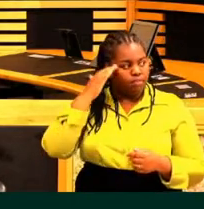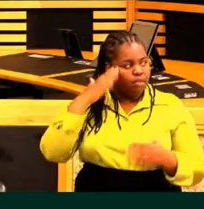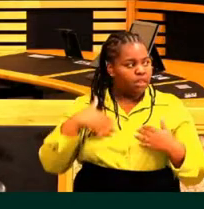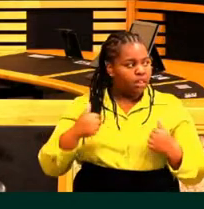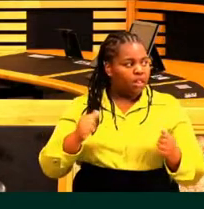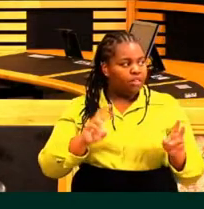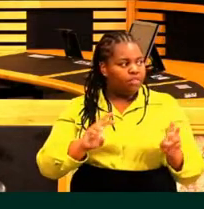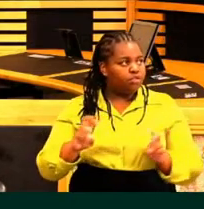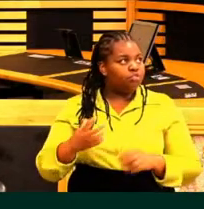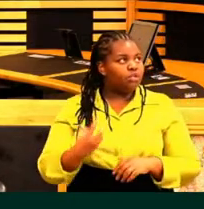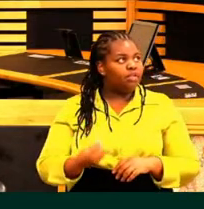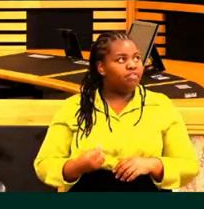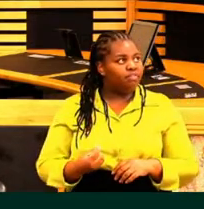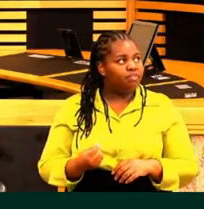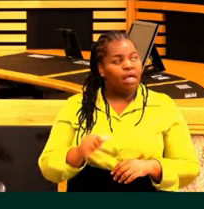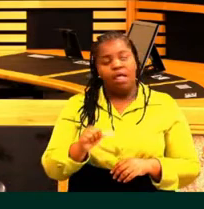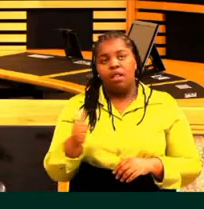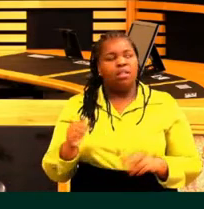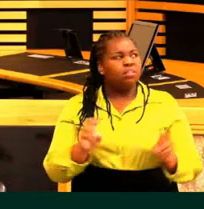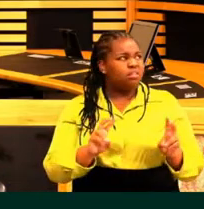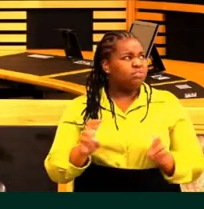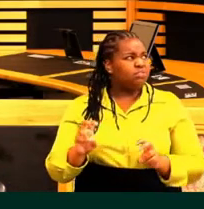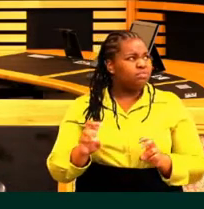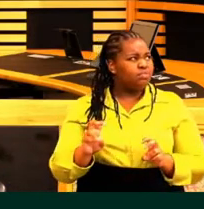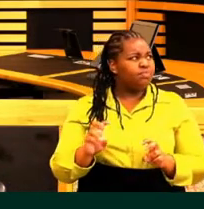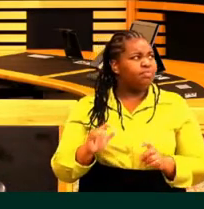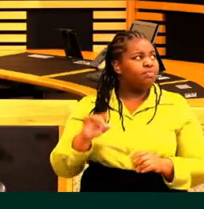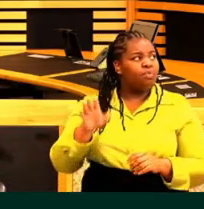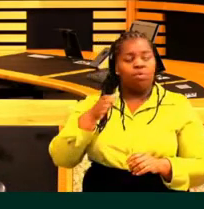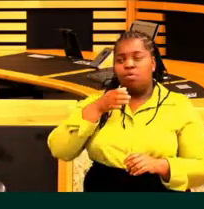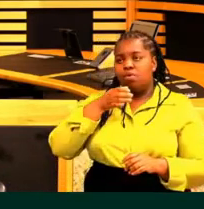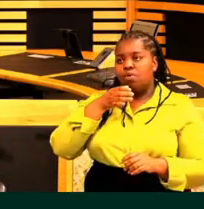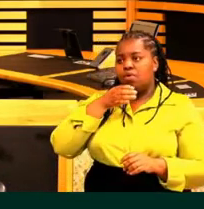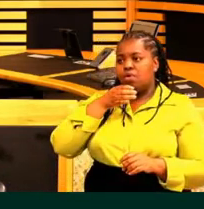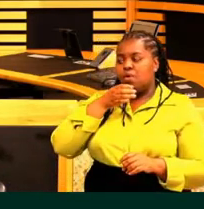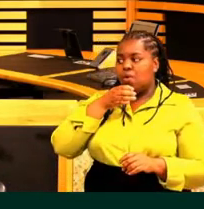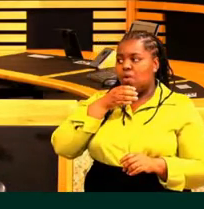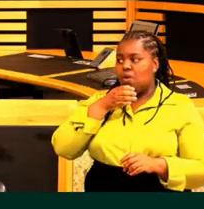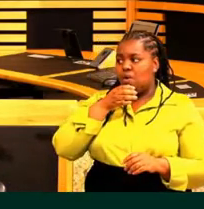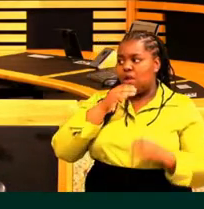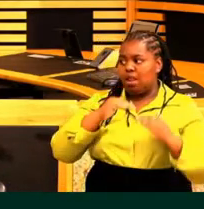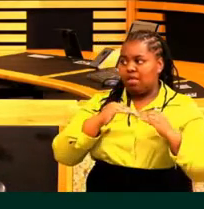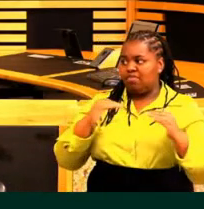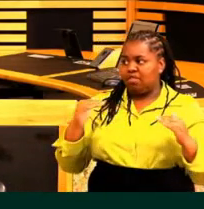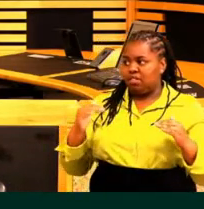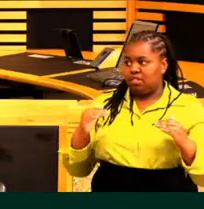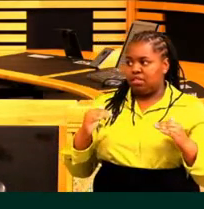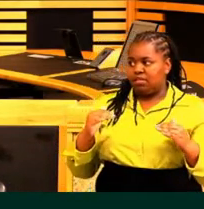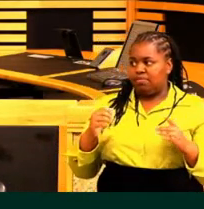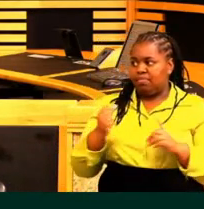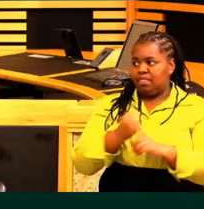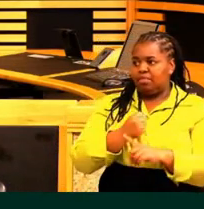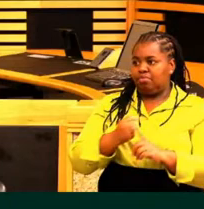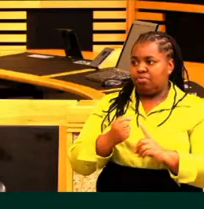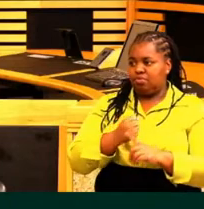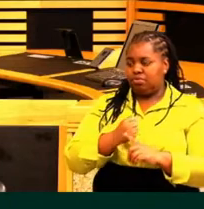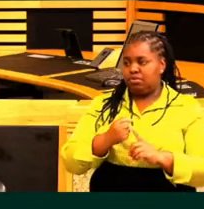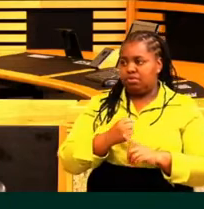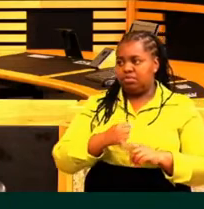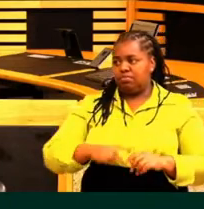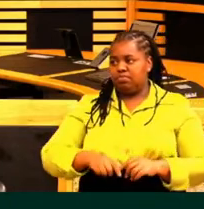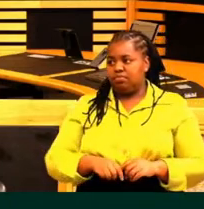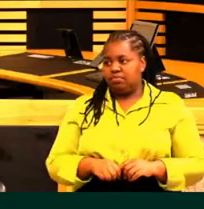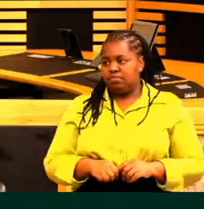issues another issue is the issue of alcohol the level of alcohol alcohol abuse and substance abuse